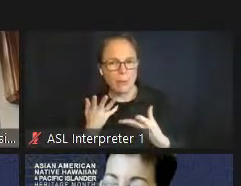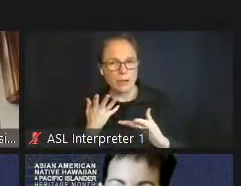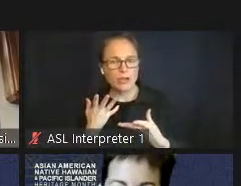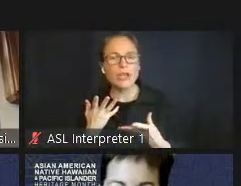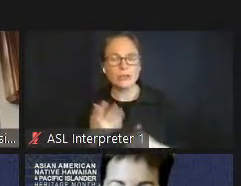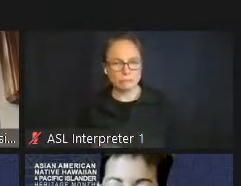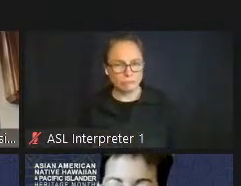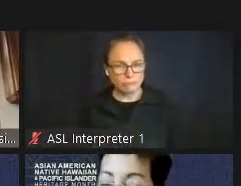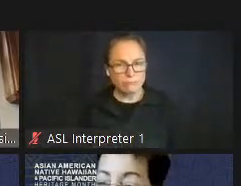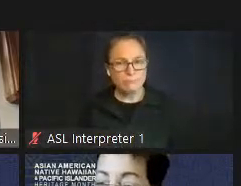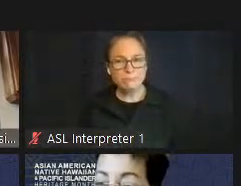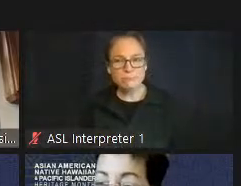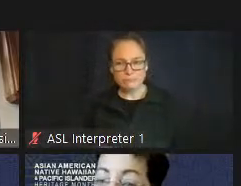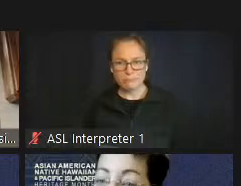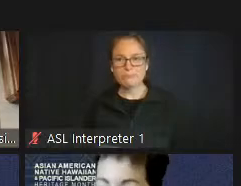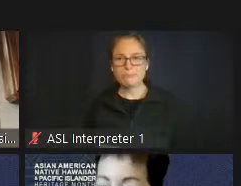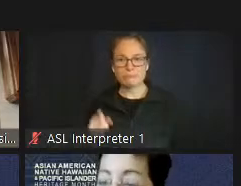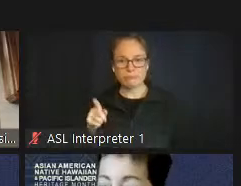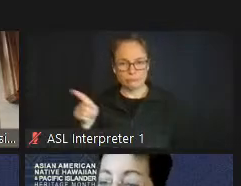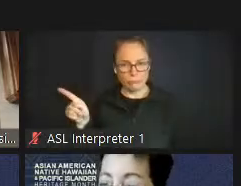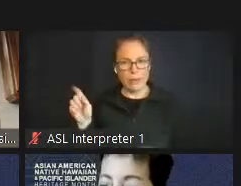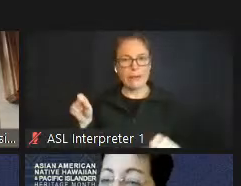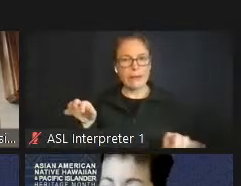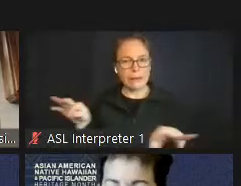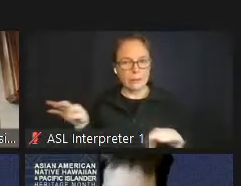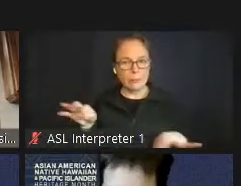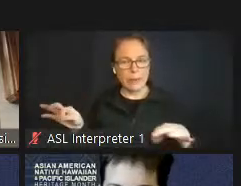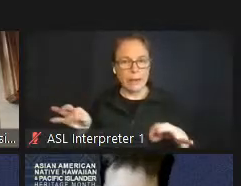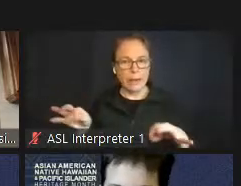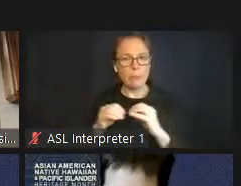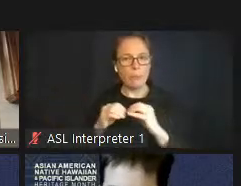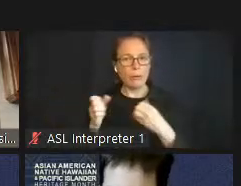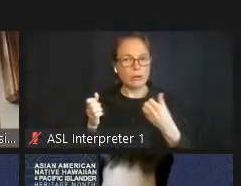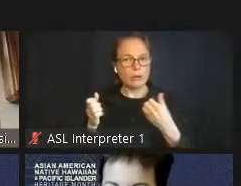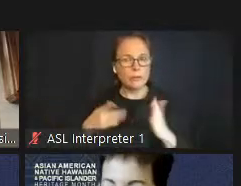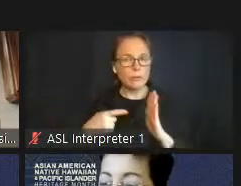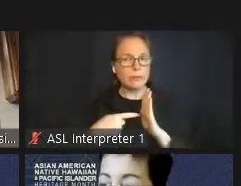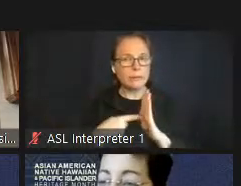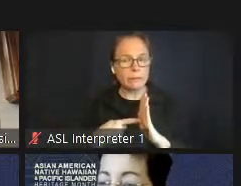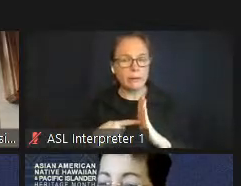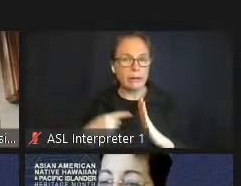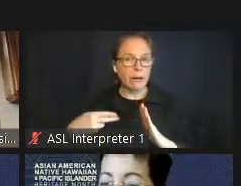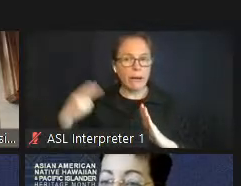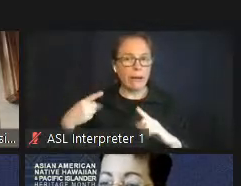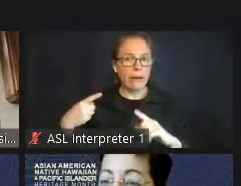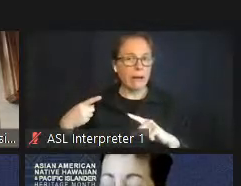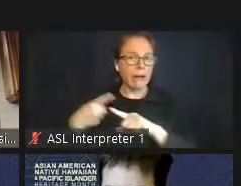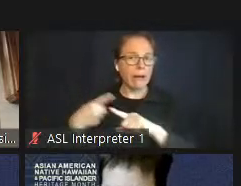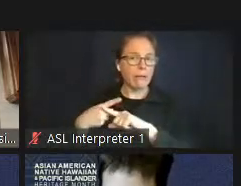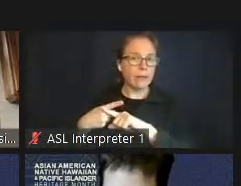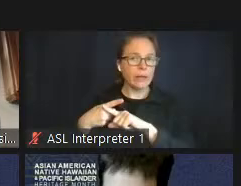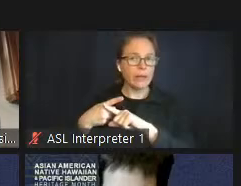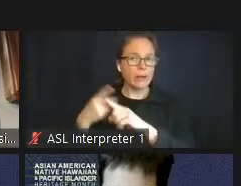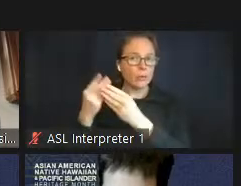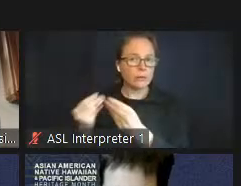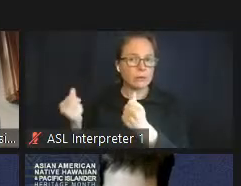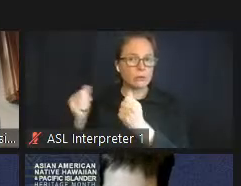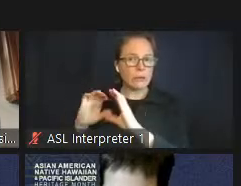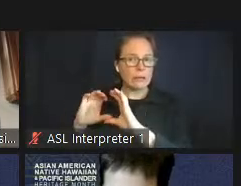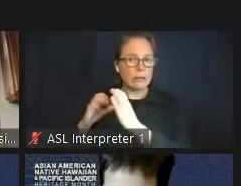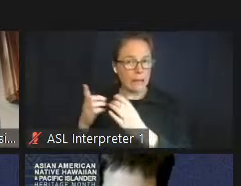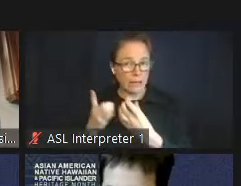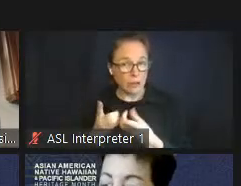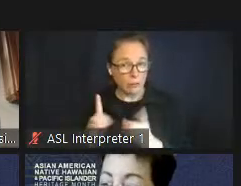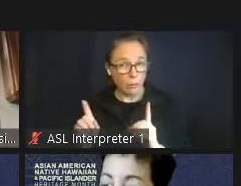about the services that, like the high conflict resolution class, some of the coursework I think you're alluding to on some of the